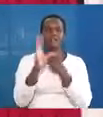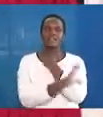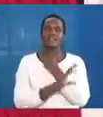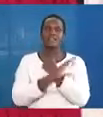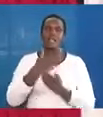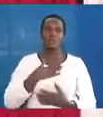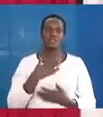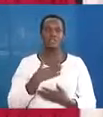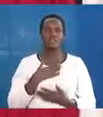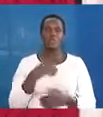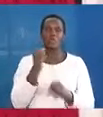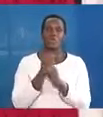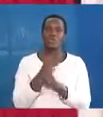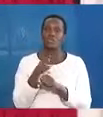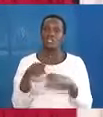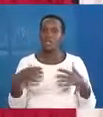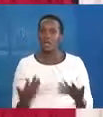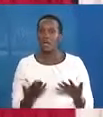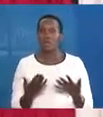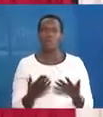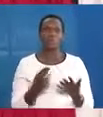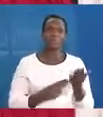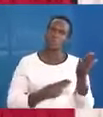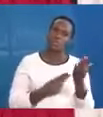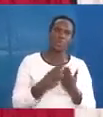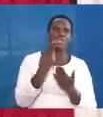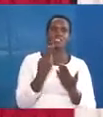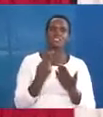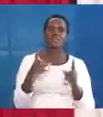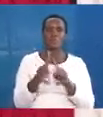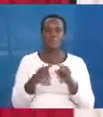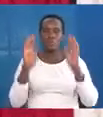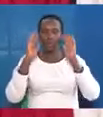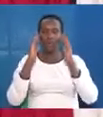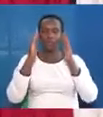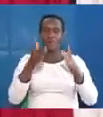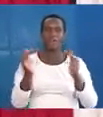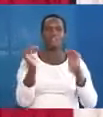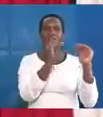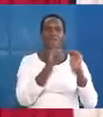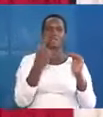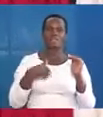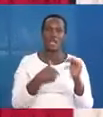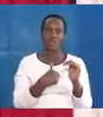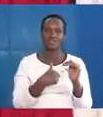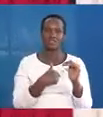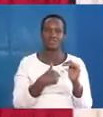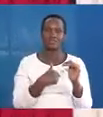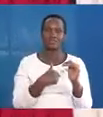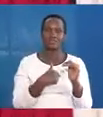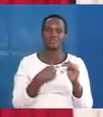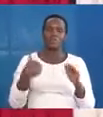fidelity with the tenets of our participatory democracy by representing